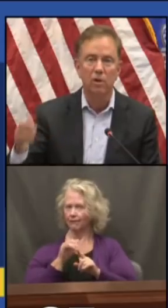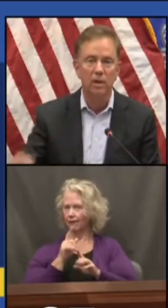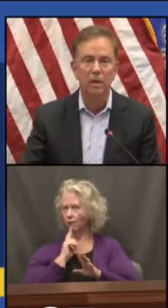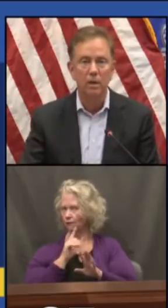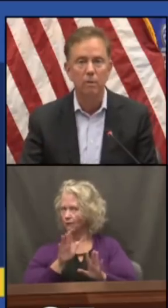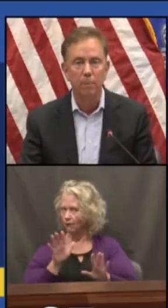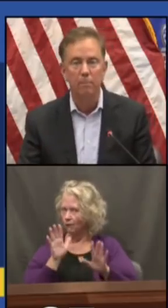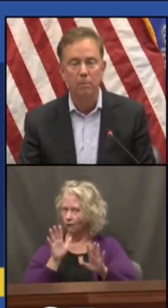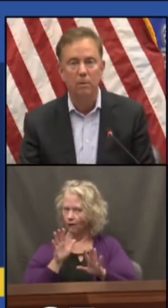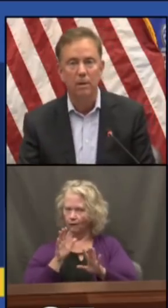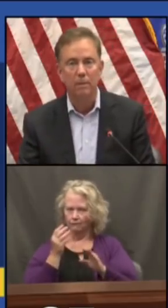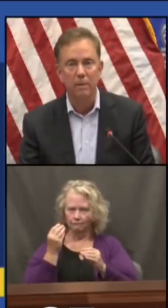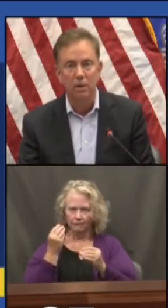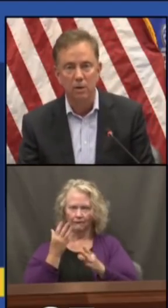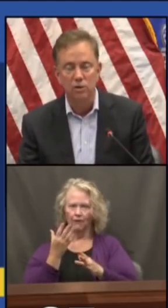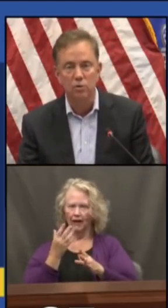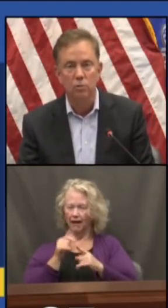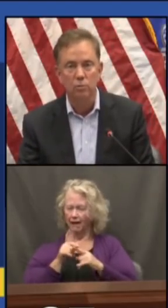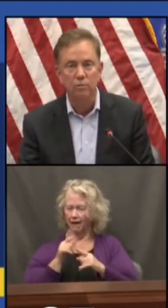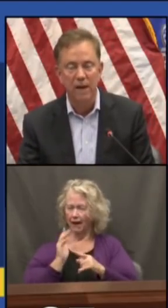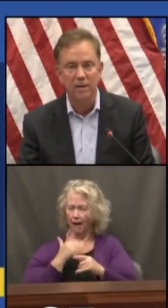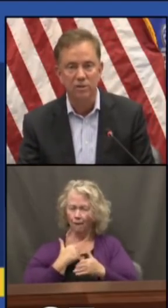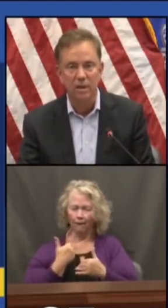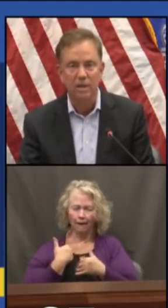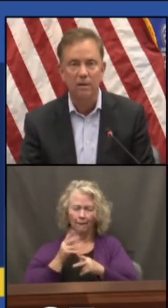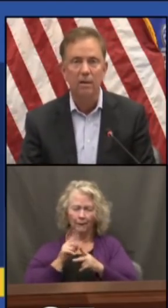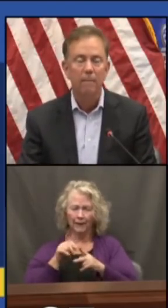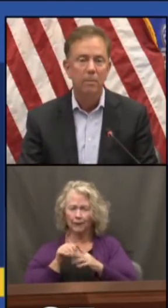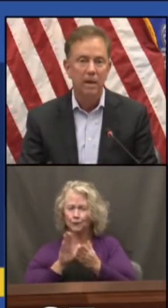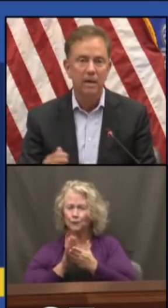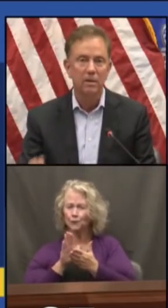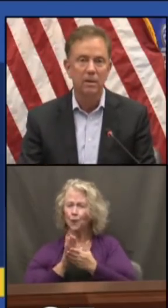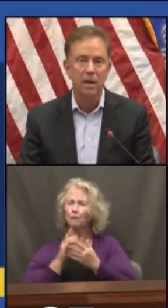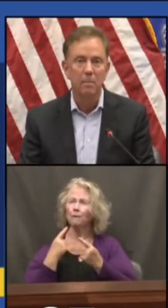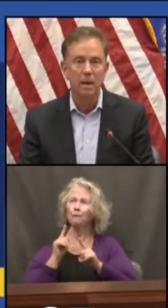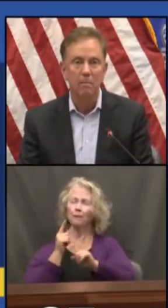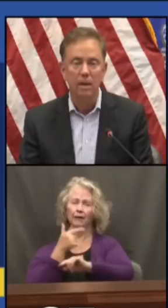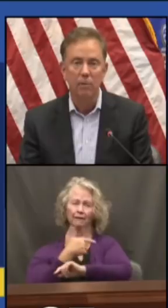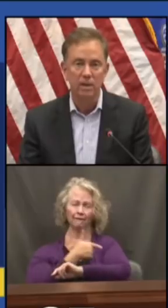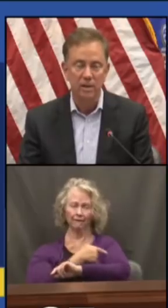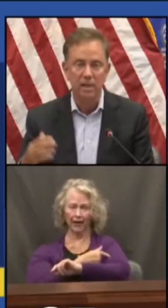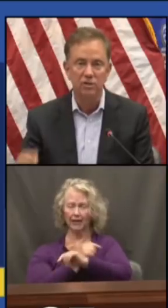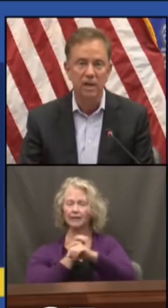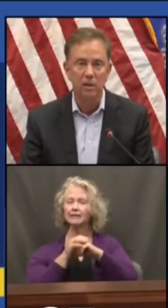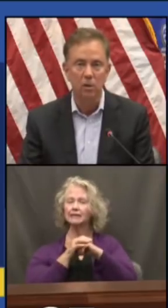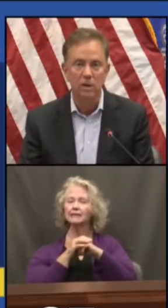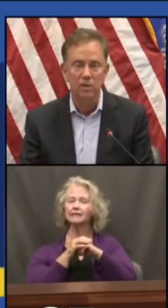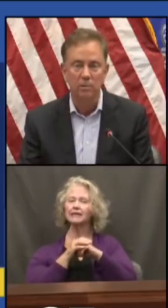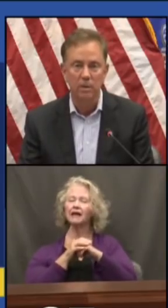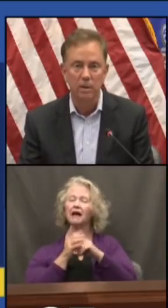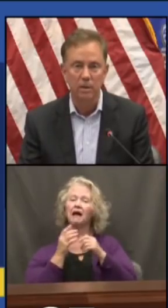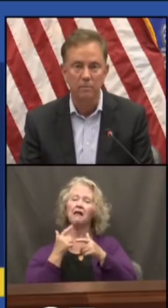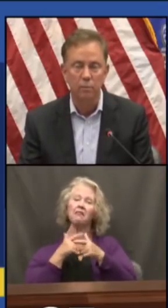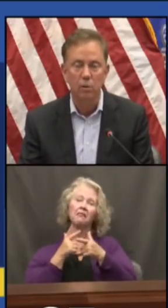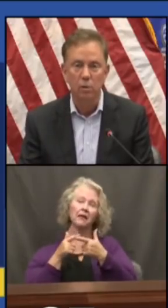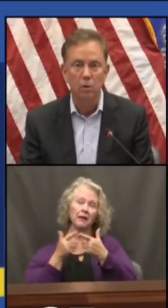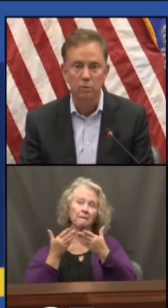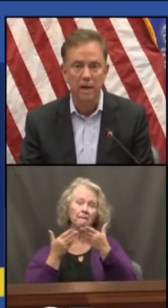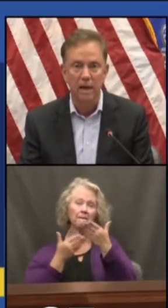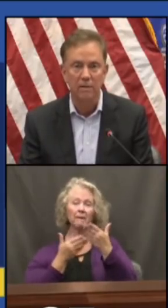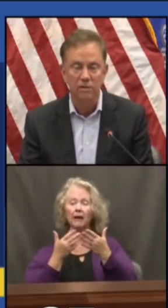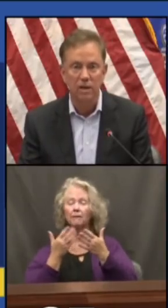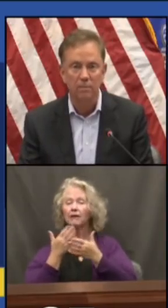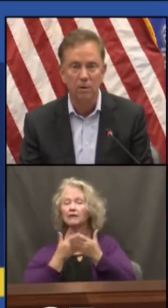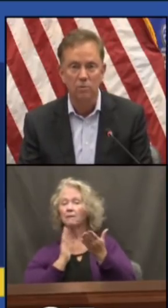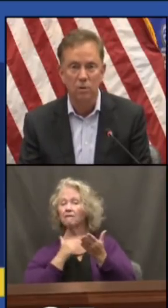we start getting young people in our schools vaccinated, and that may mean we can take a second look at some of the protocols